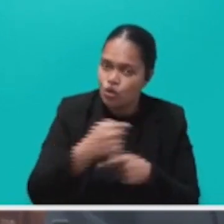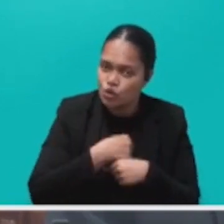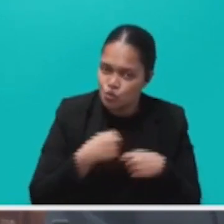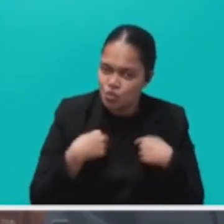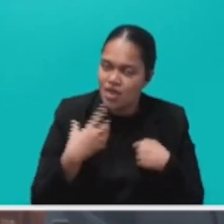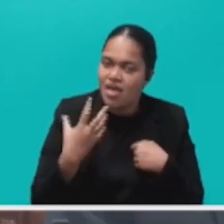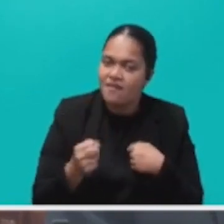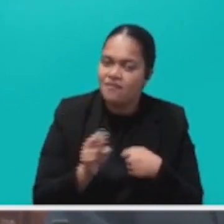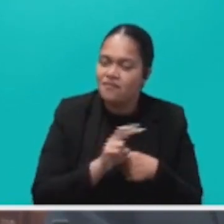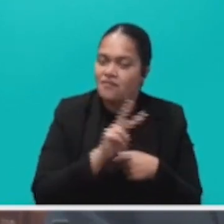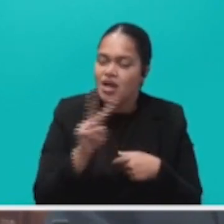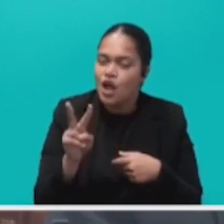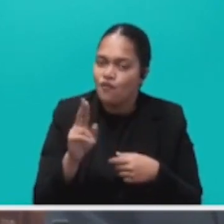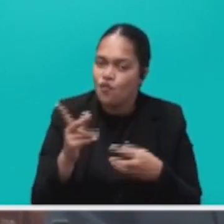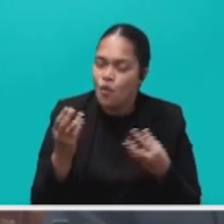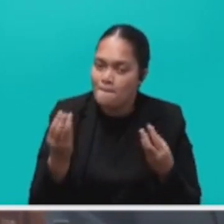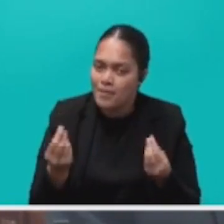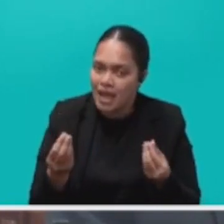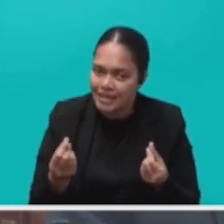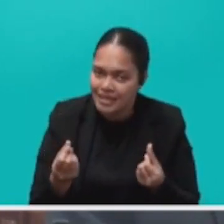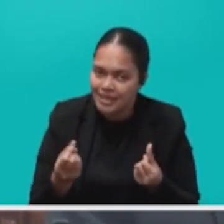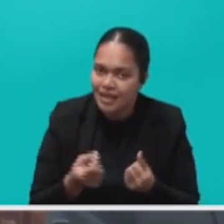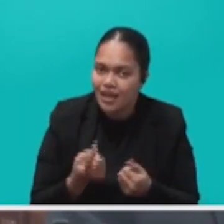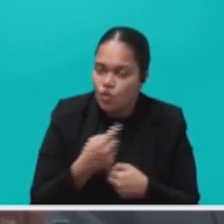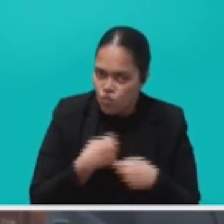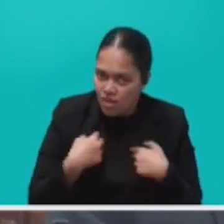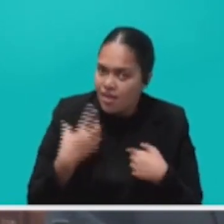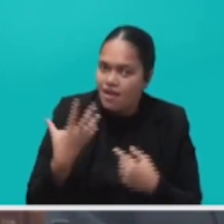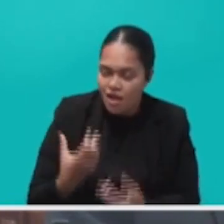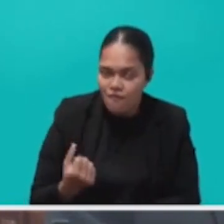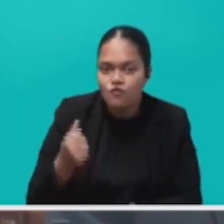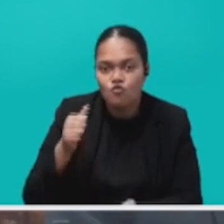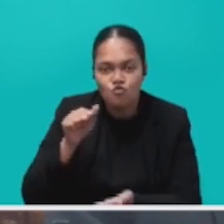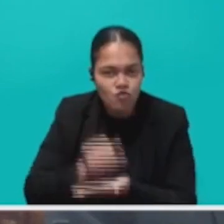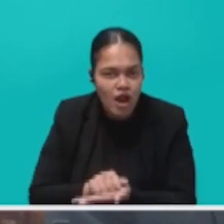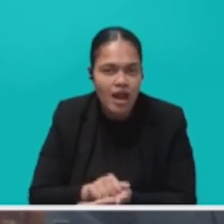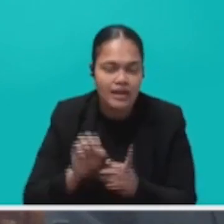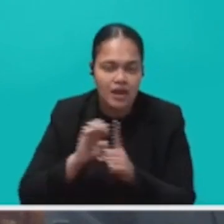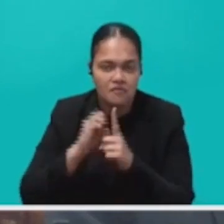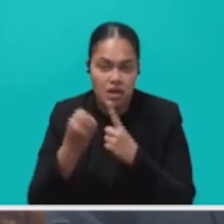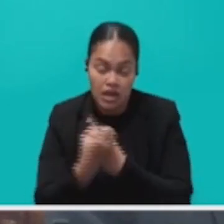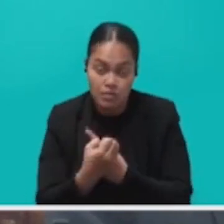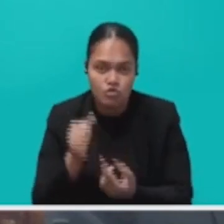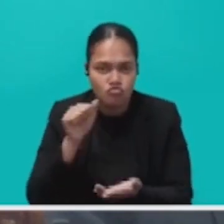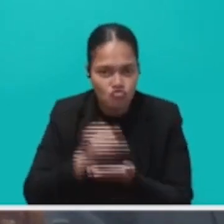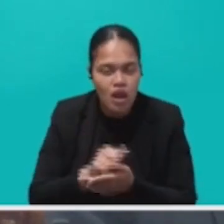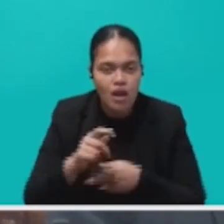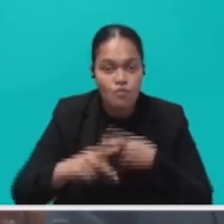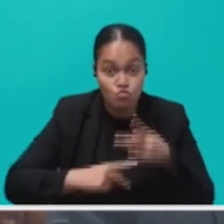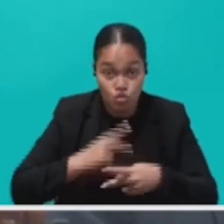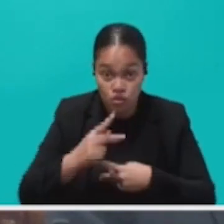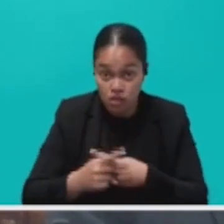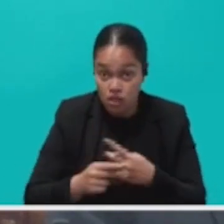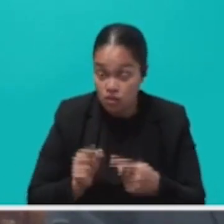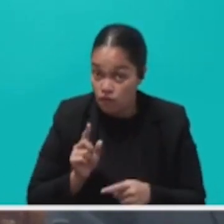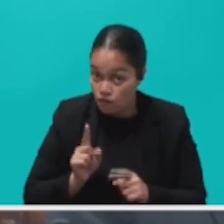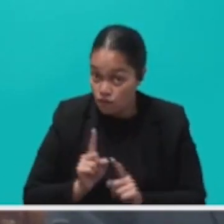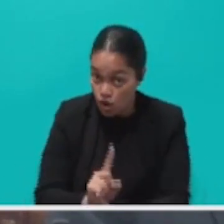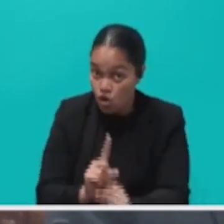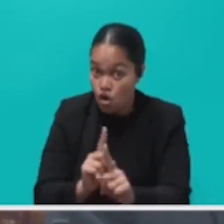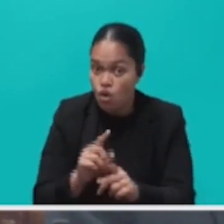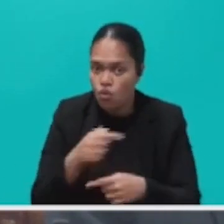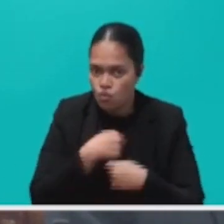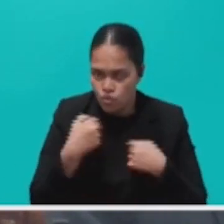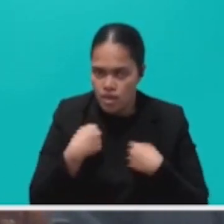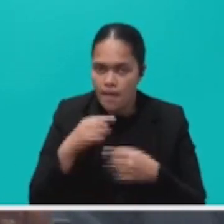have value for money. We have a right environment, a right process to follow so that we